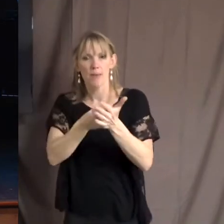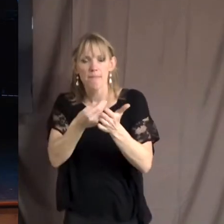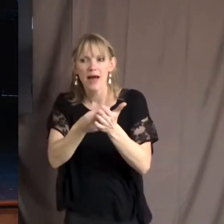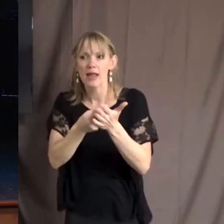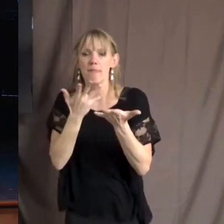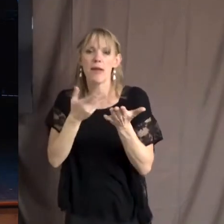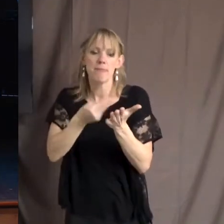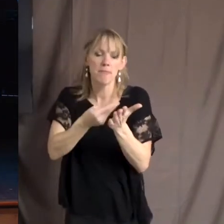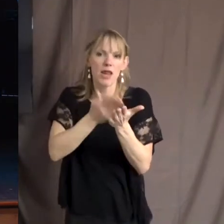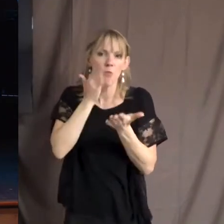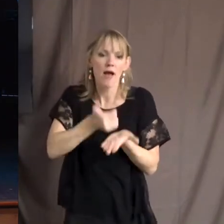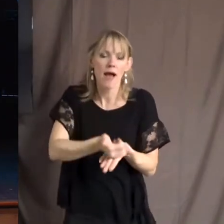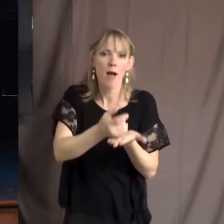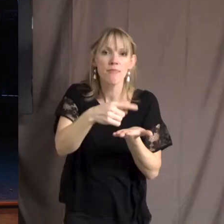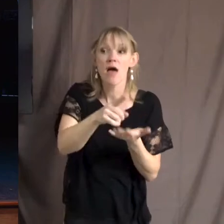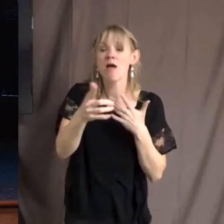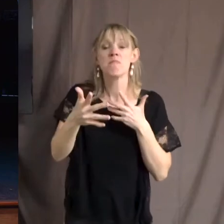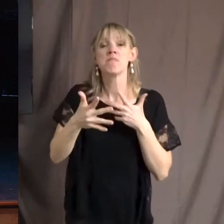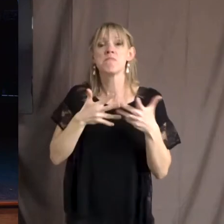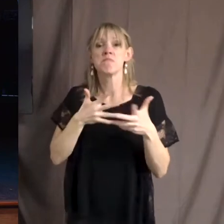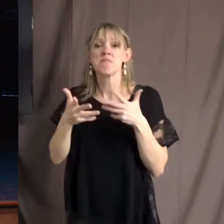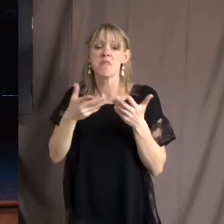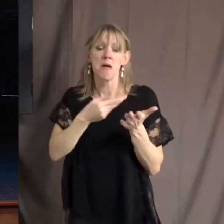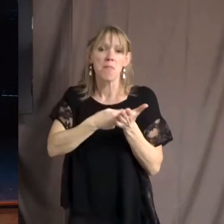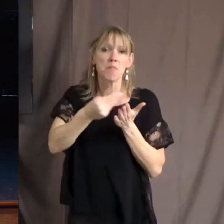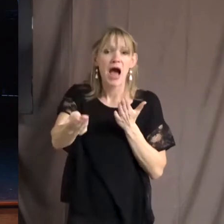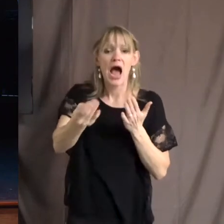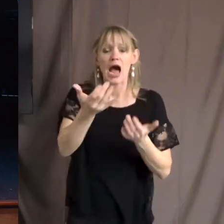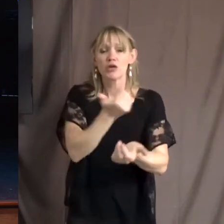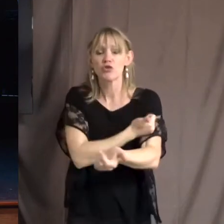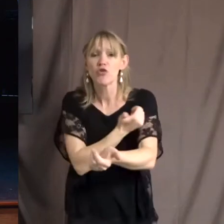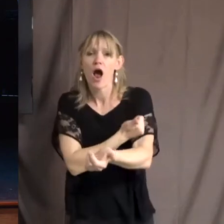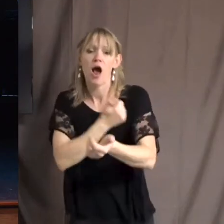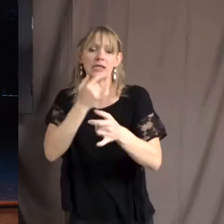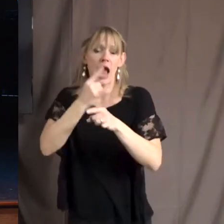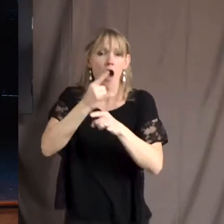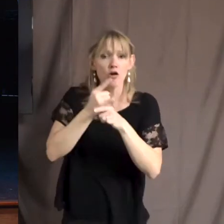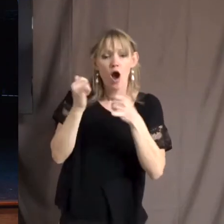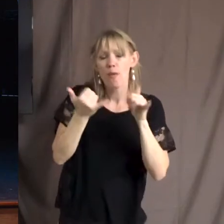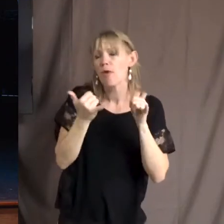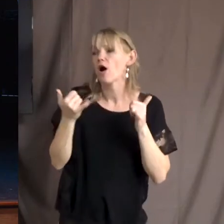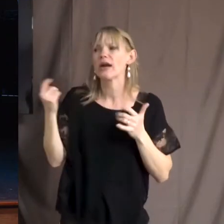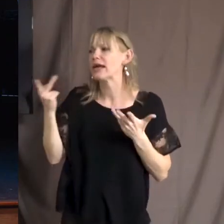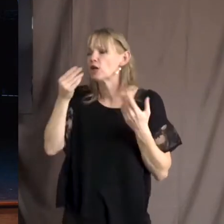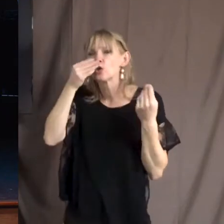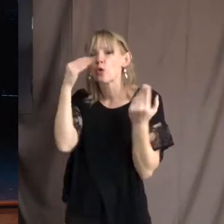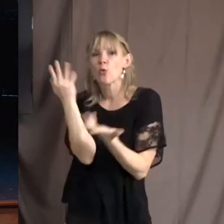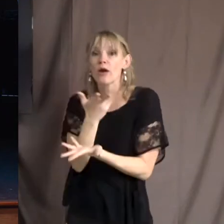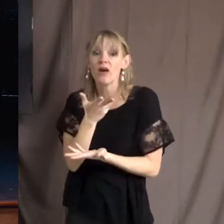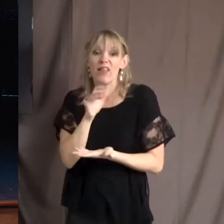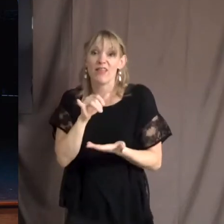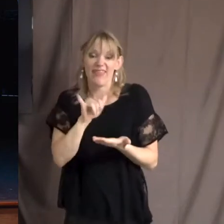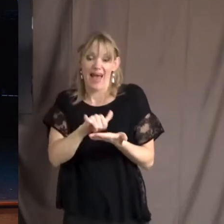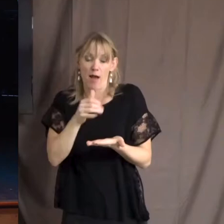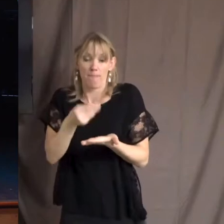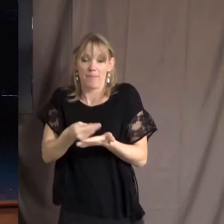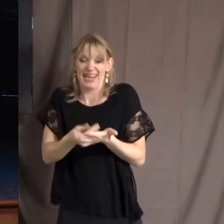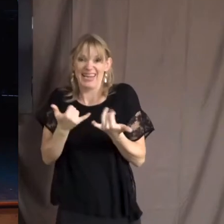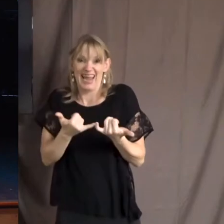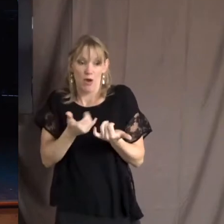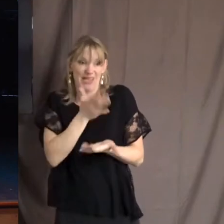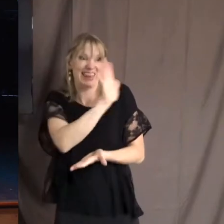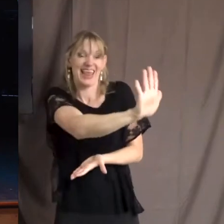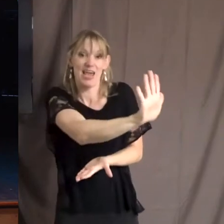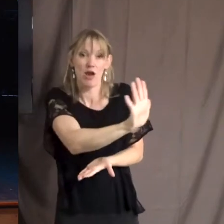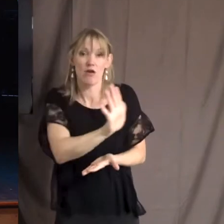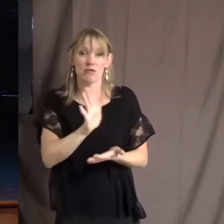help them in some way. Even if they're going to use it to buy drugs or alcohol or party, we don't care. It's theirs now. We bless it. We surrender